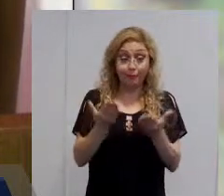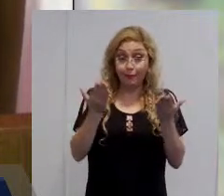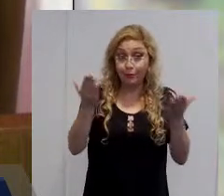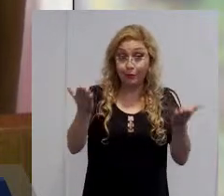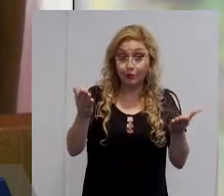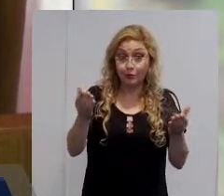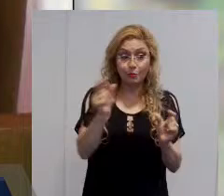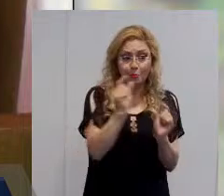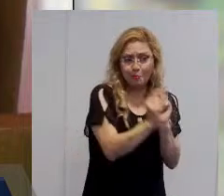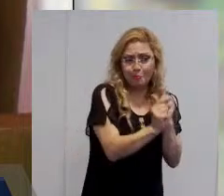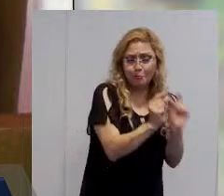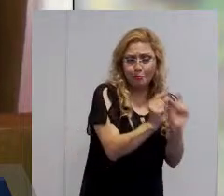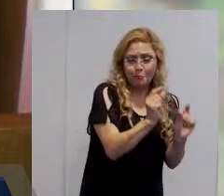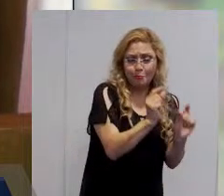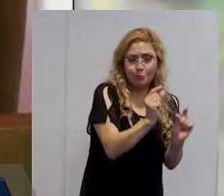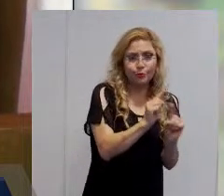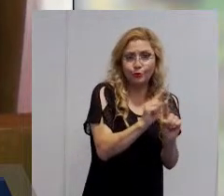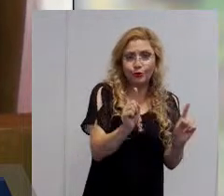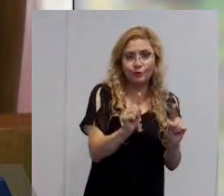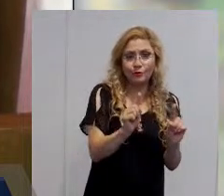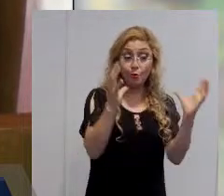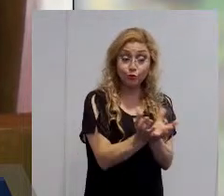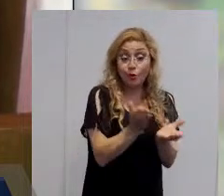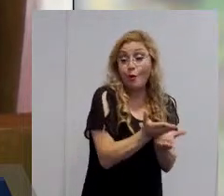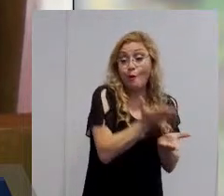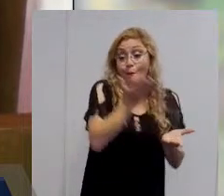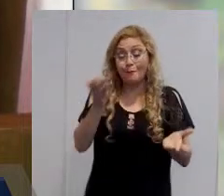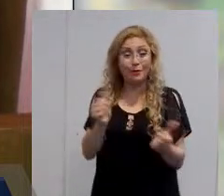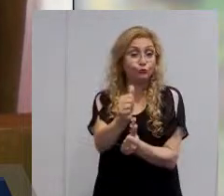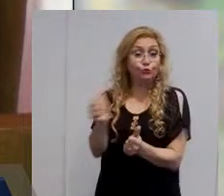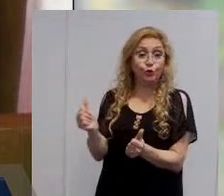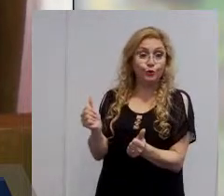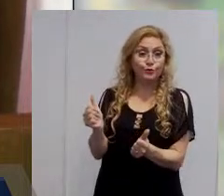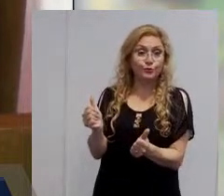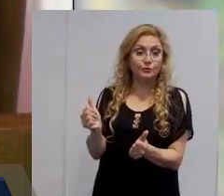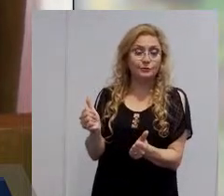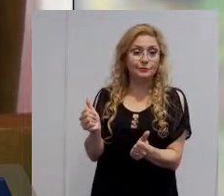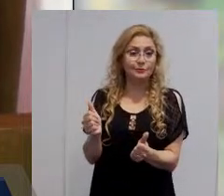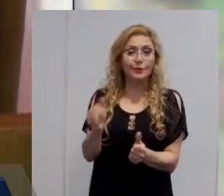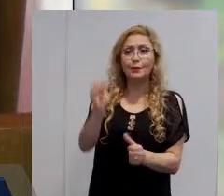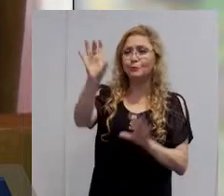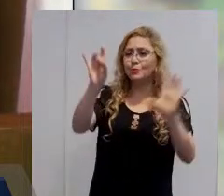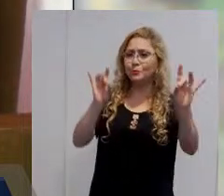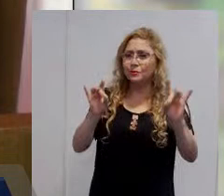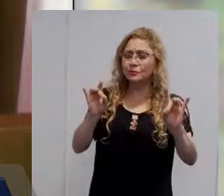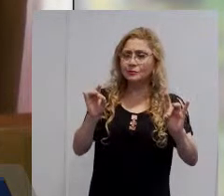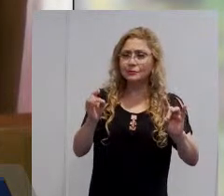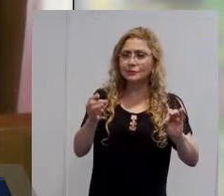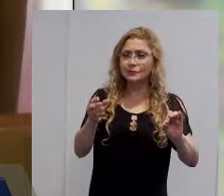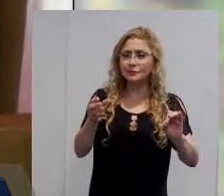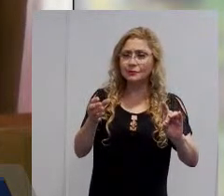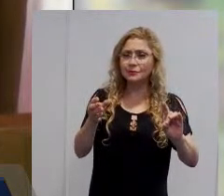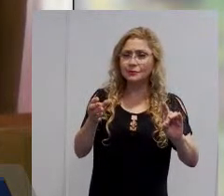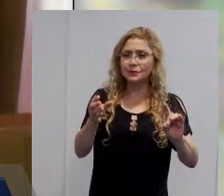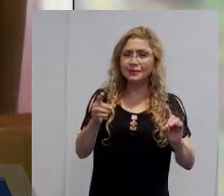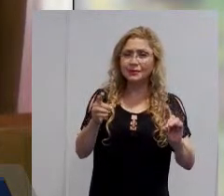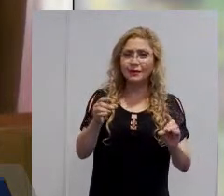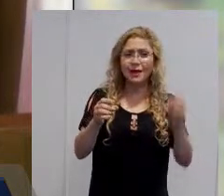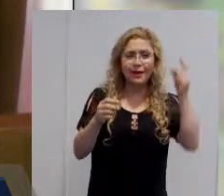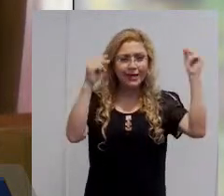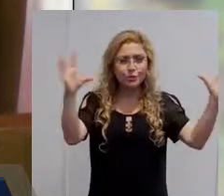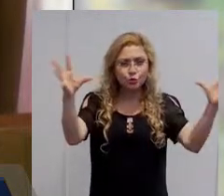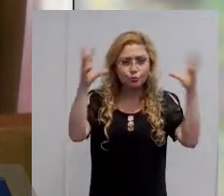who realize that the world is for everyone, not just for a handful of individuals. So it's important to make this